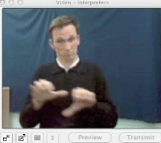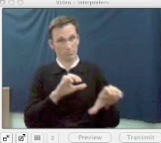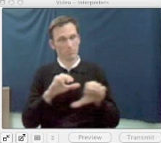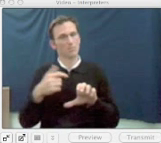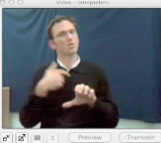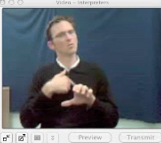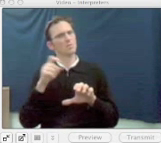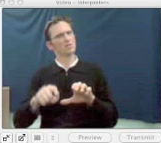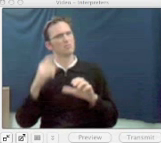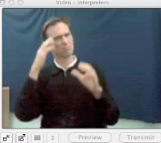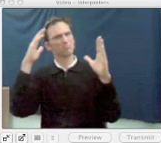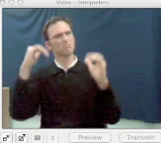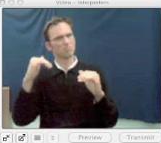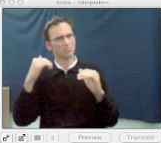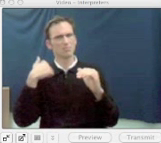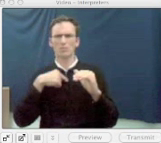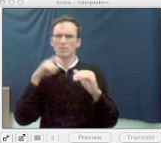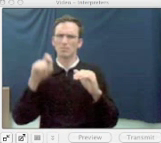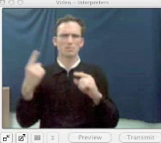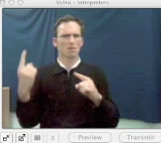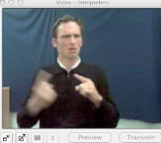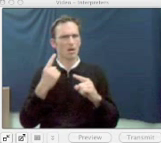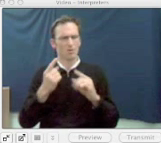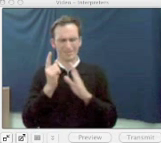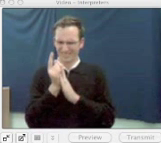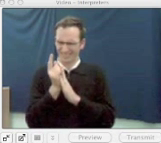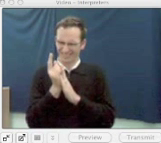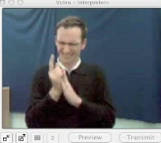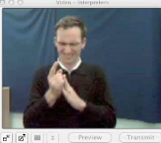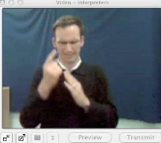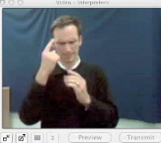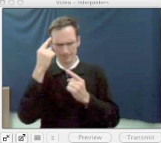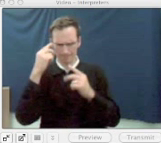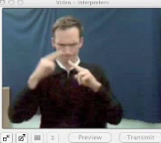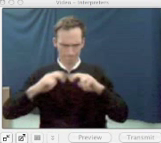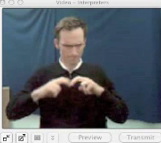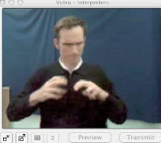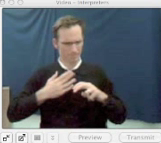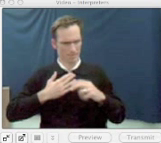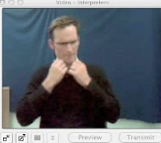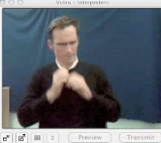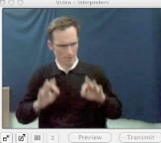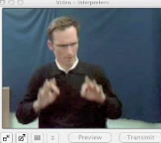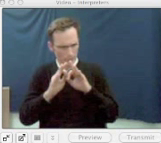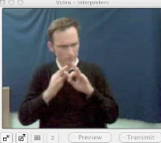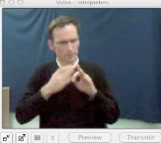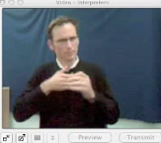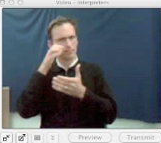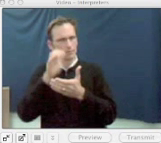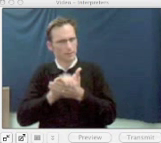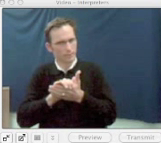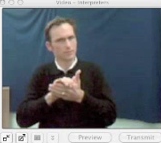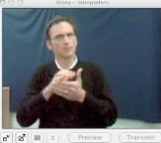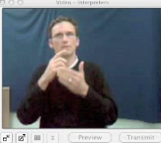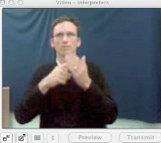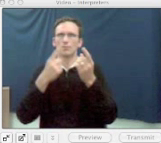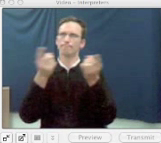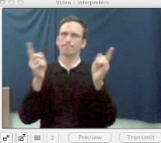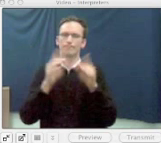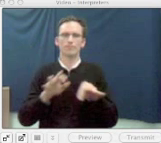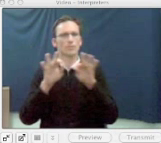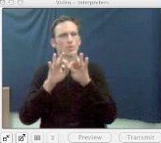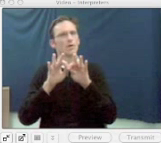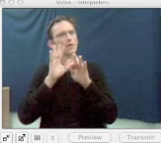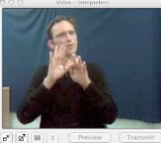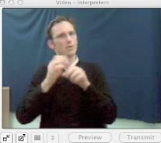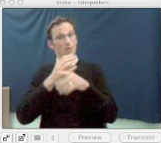we constantly re-examine those values, principles, and beliefs that underscore and shape the decisions we